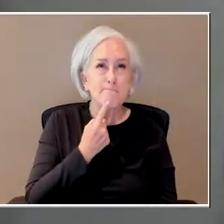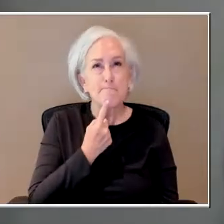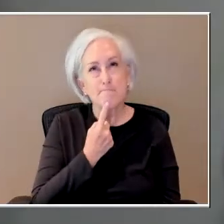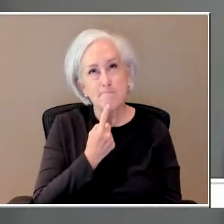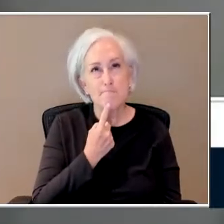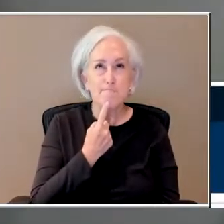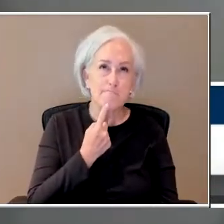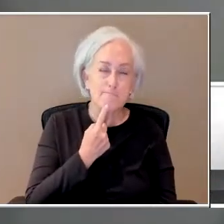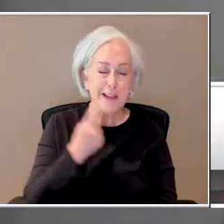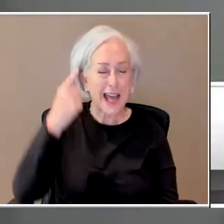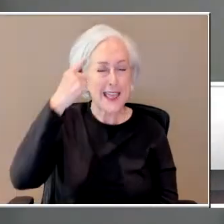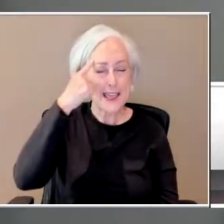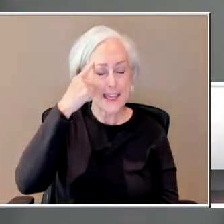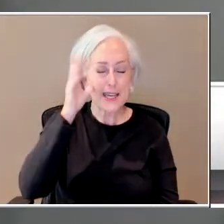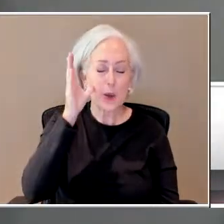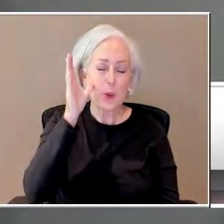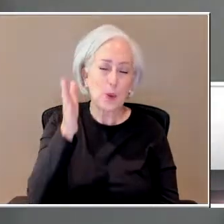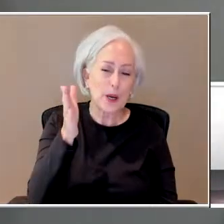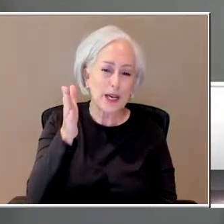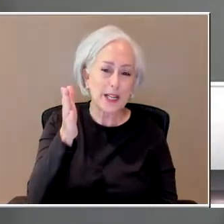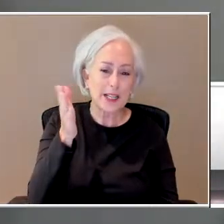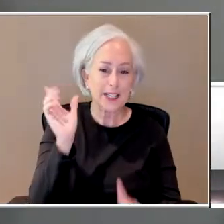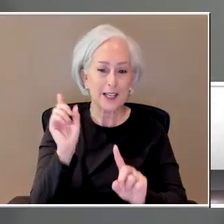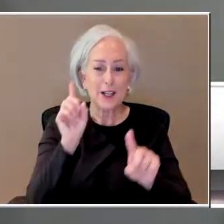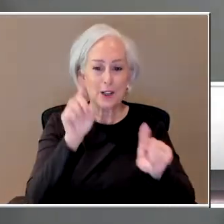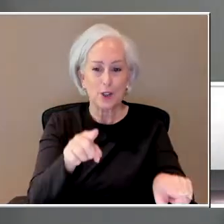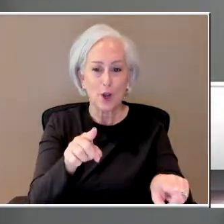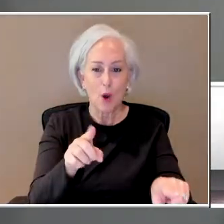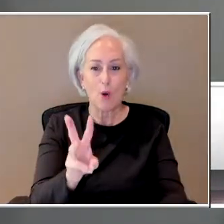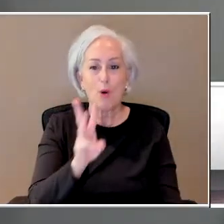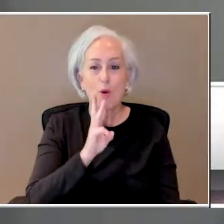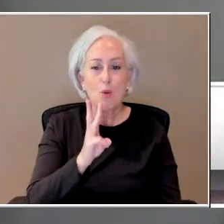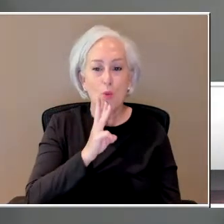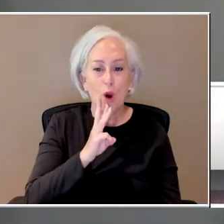I think I might go to a water park.